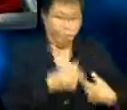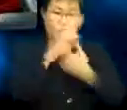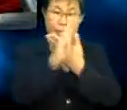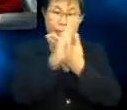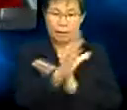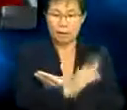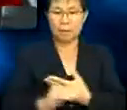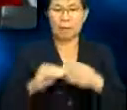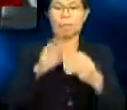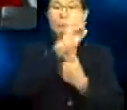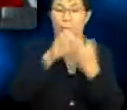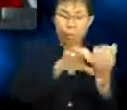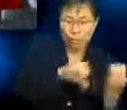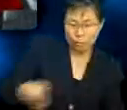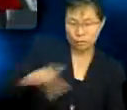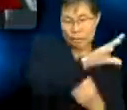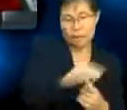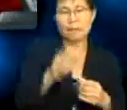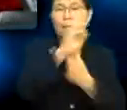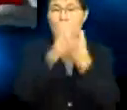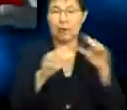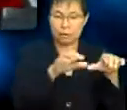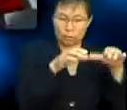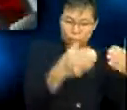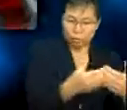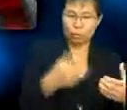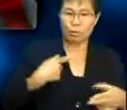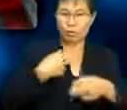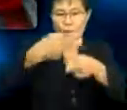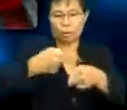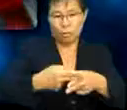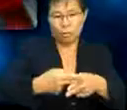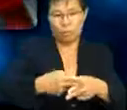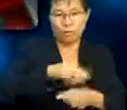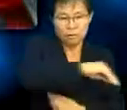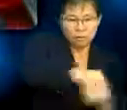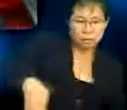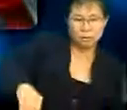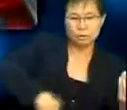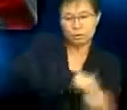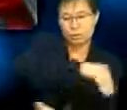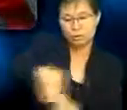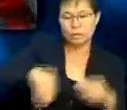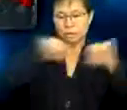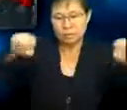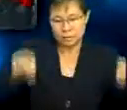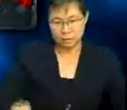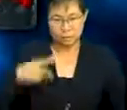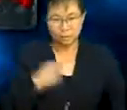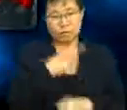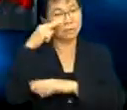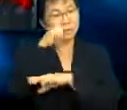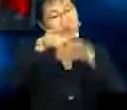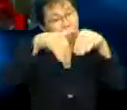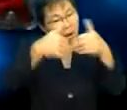heart, blood vessels, and blood groups. We call this the circulatory